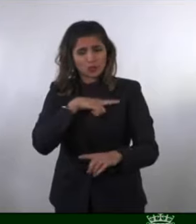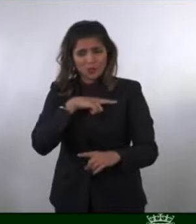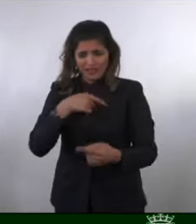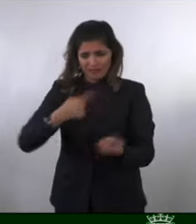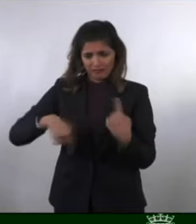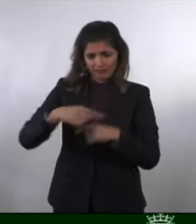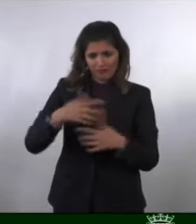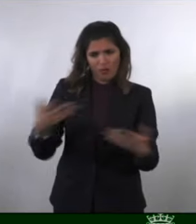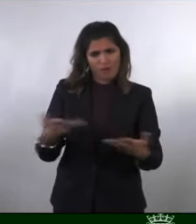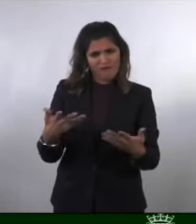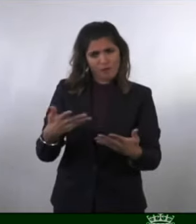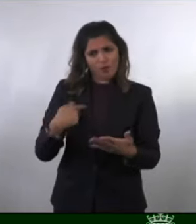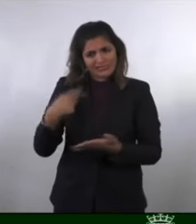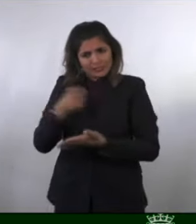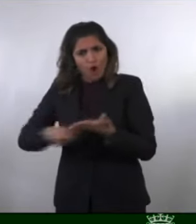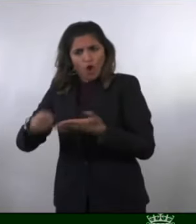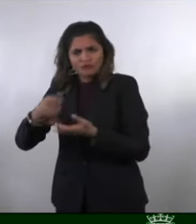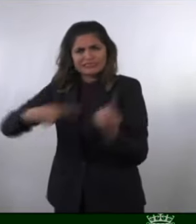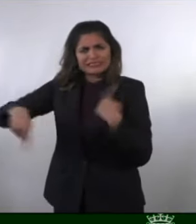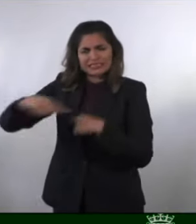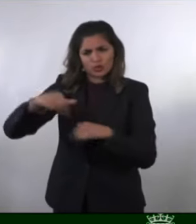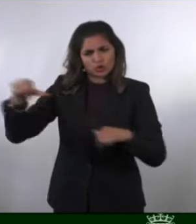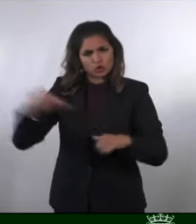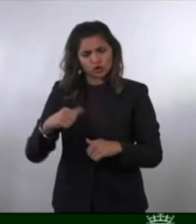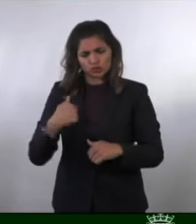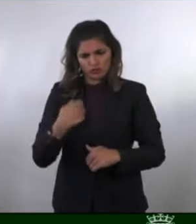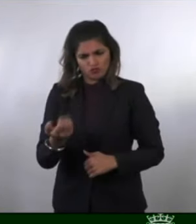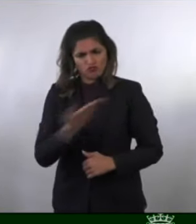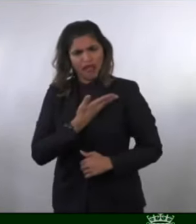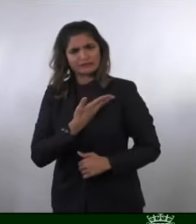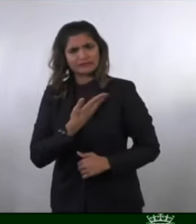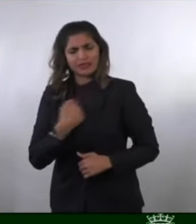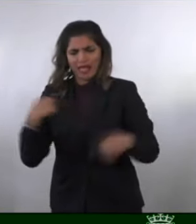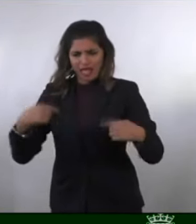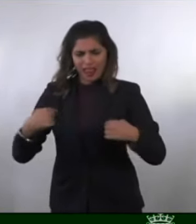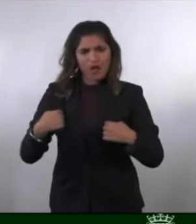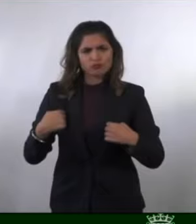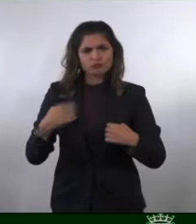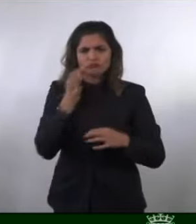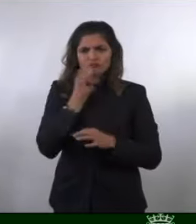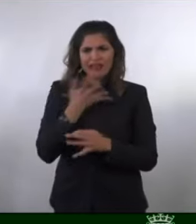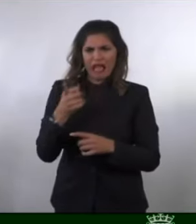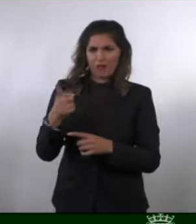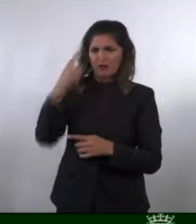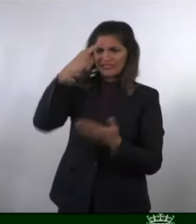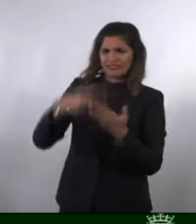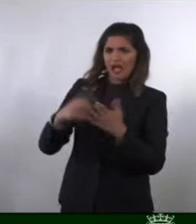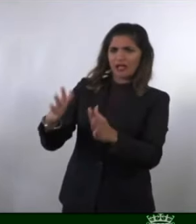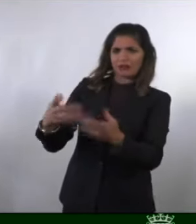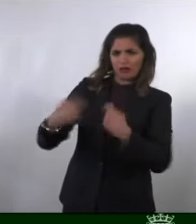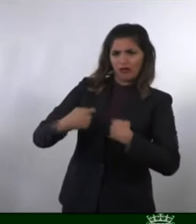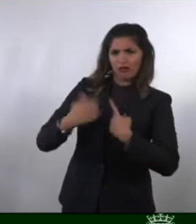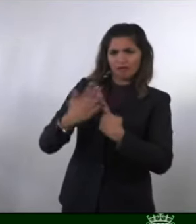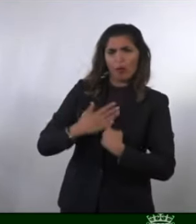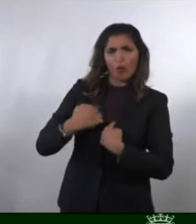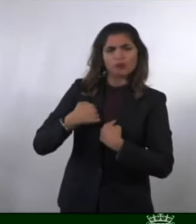expect in a democracy now rests in the hands of a minister and the state? And will he accept that today's statement